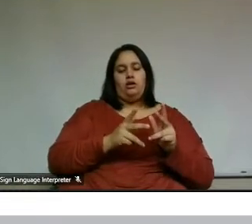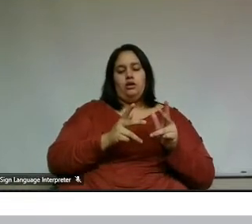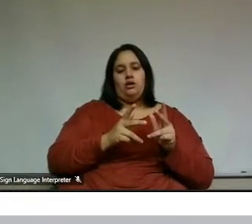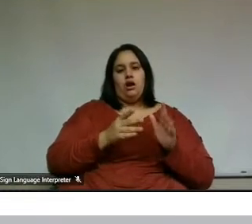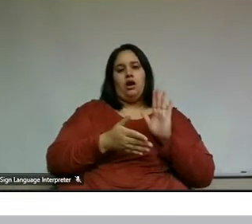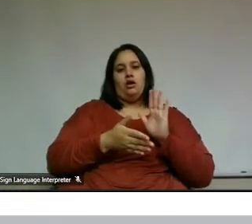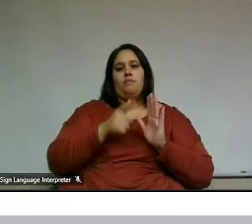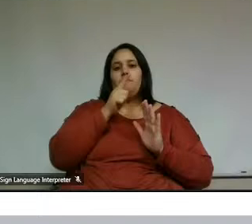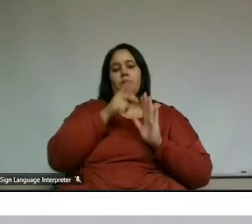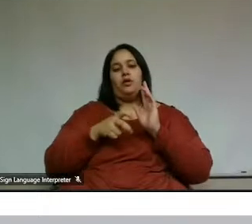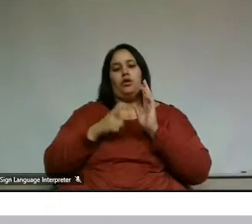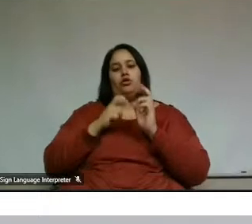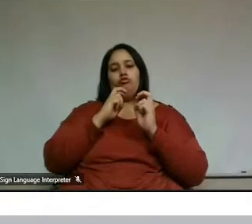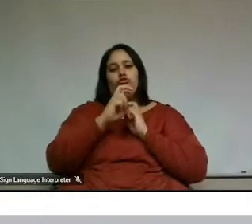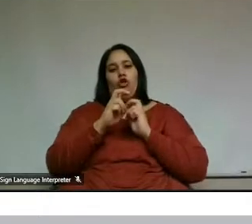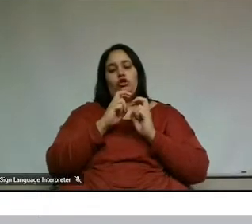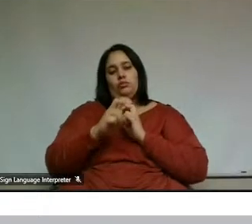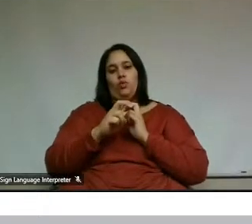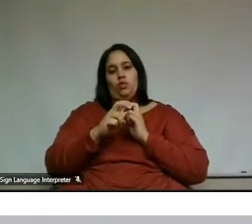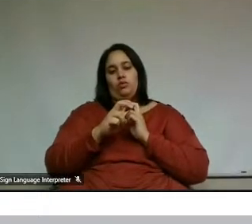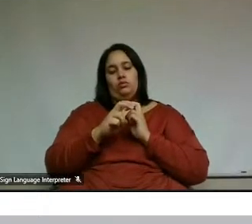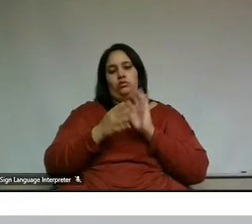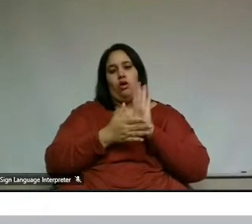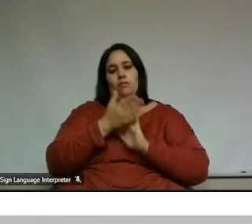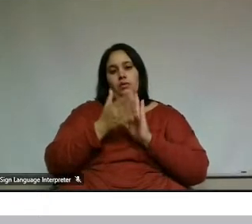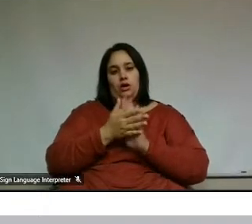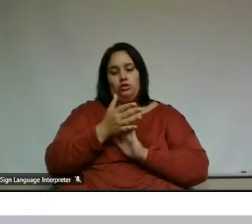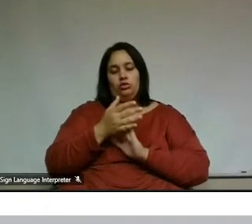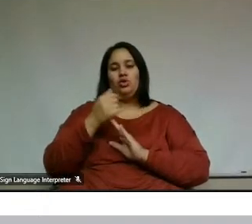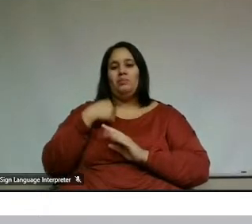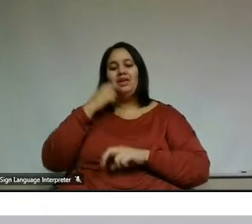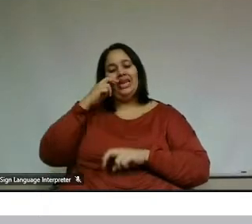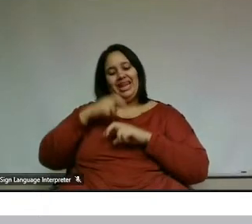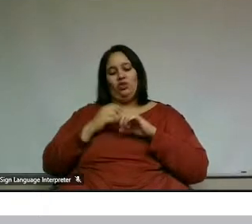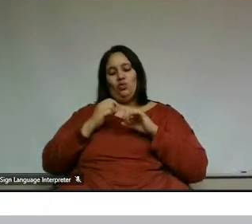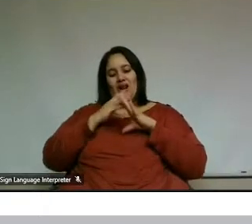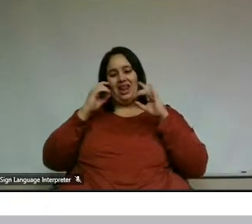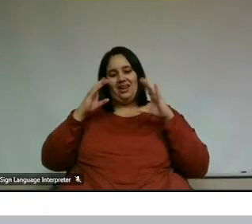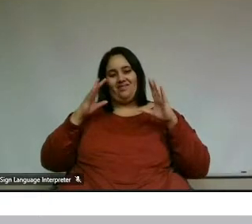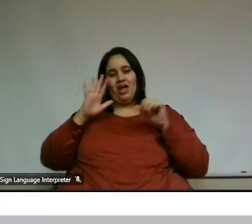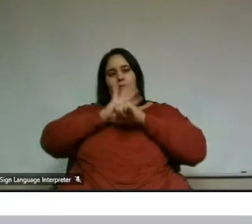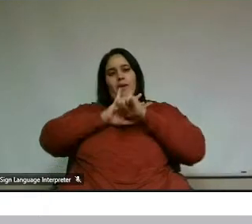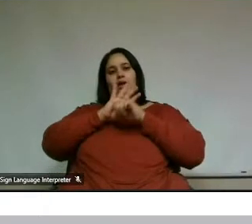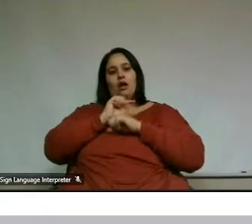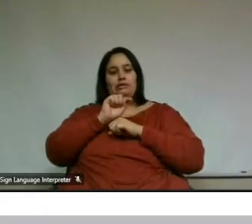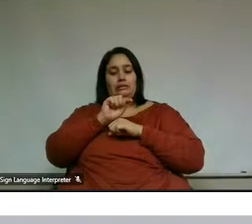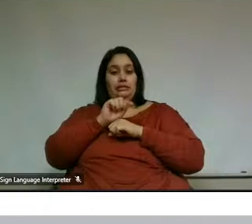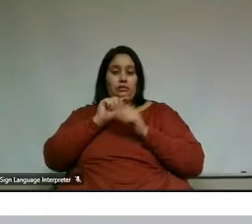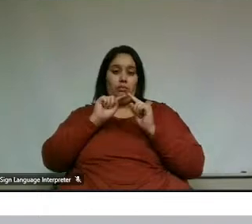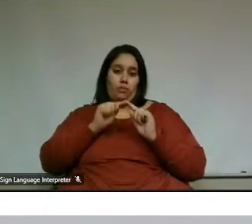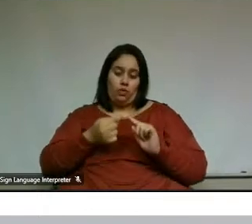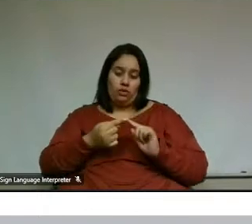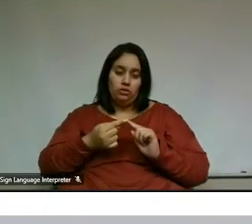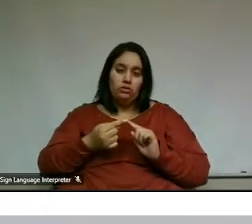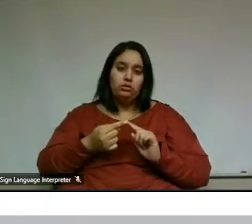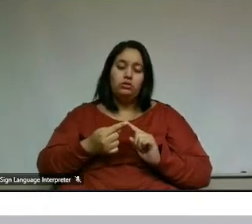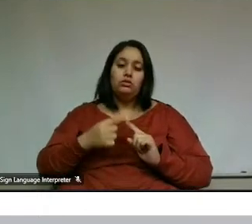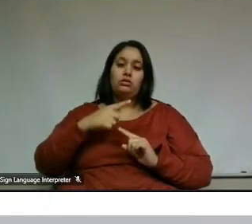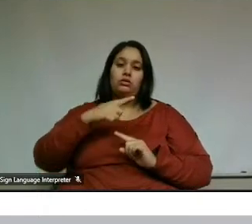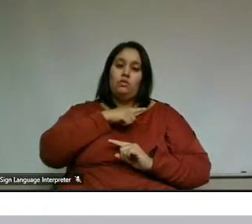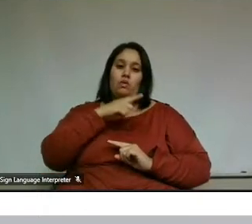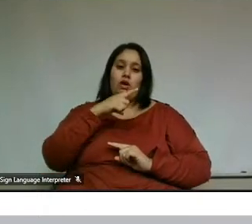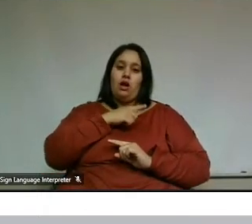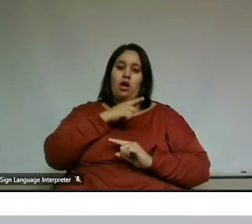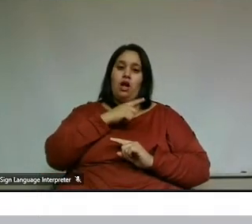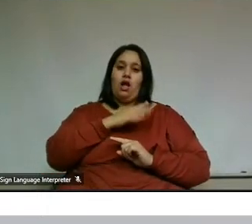clarify what the thinking is behind that and what the bill actually does provide. Of course, the ordinance which the